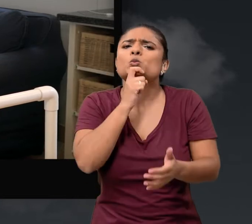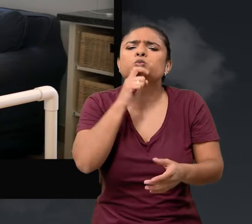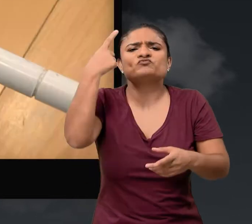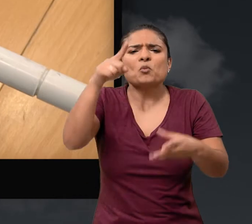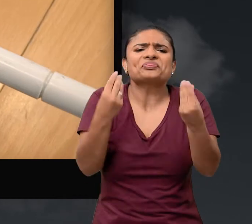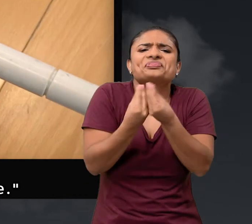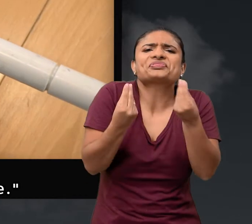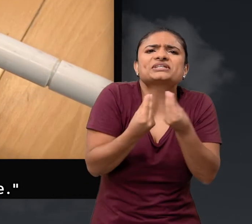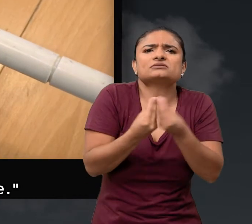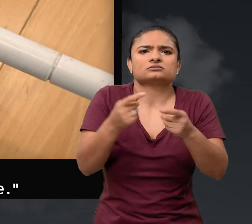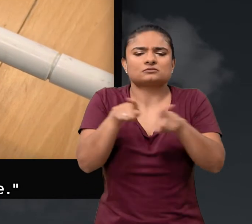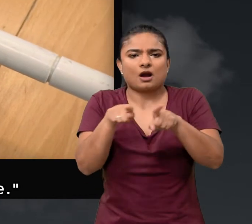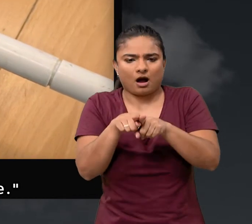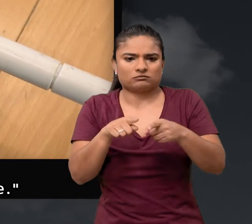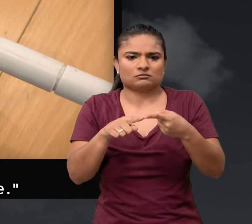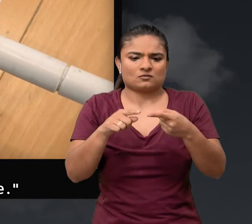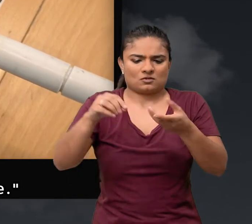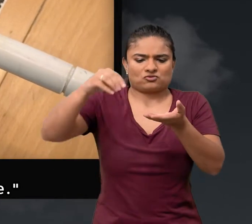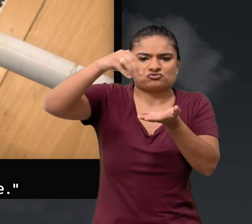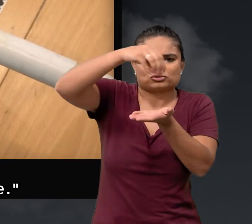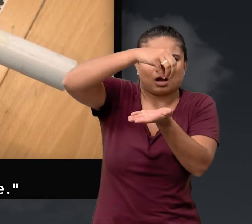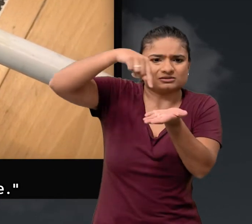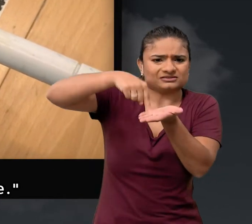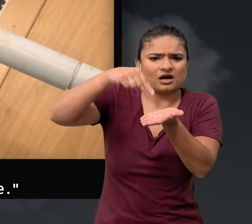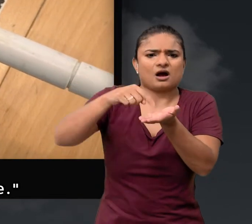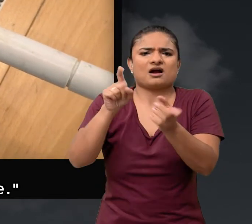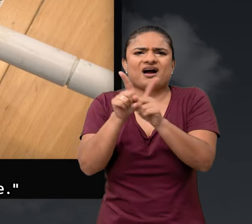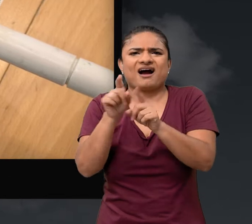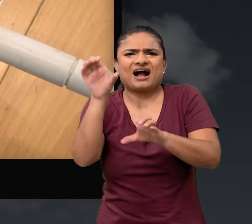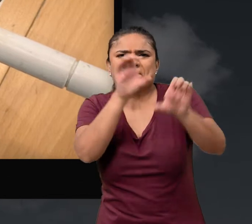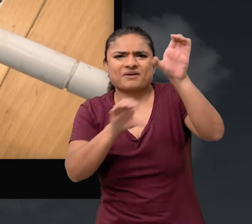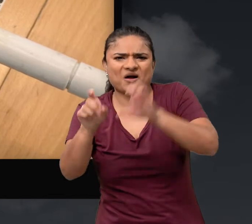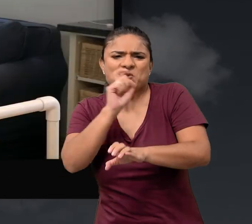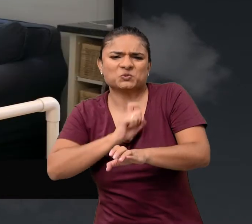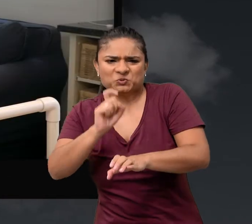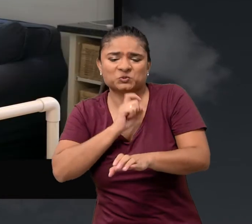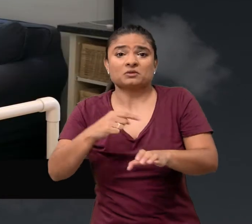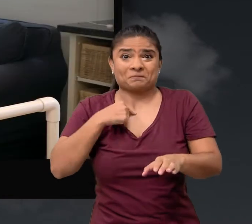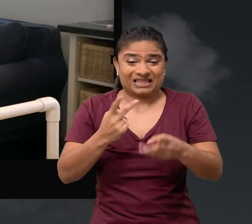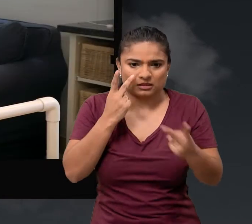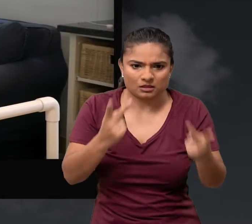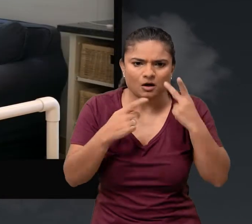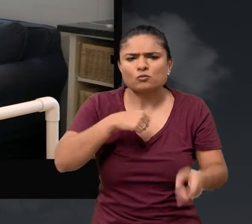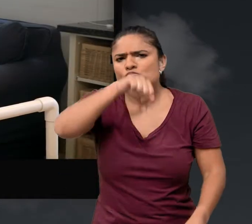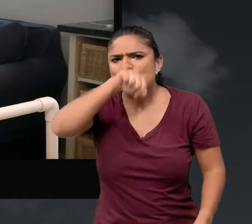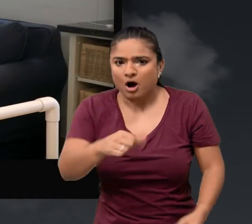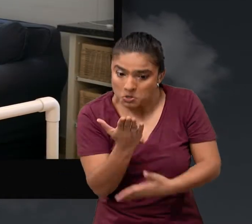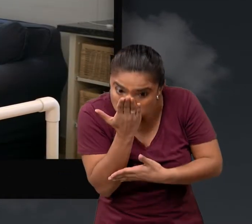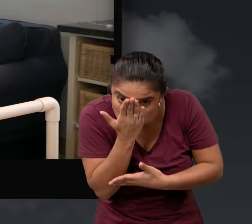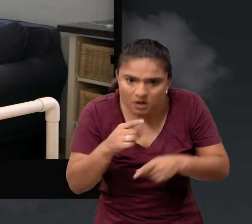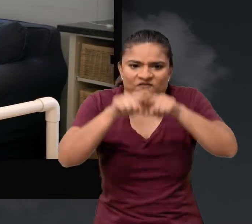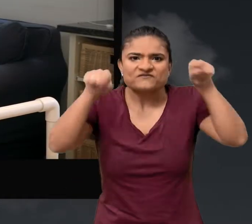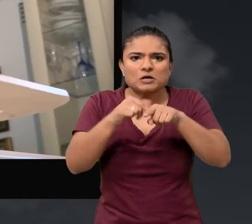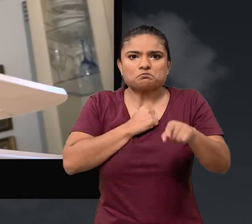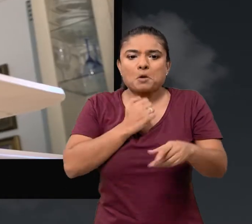used for products. Cream of tartary is the common name for potassium hydrogeotartrate. As a visually impaired person, I like it hands-free and I like